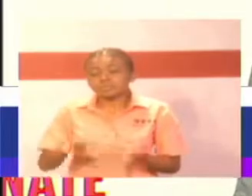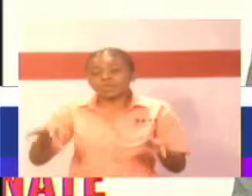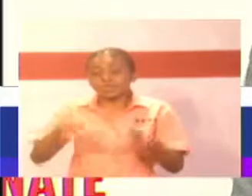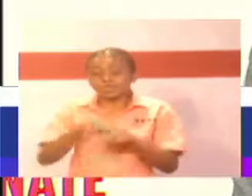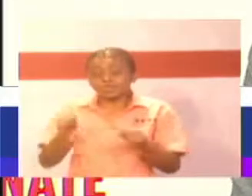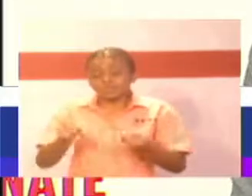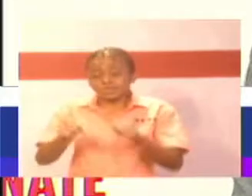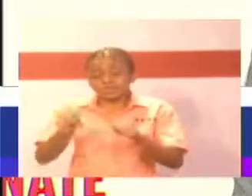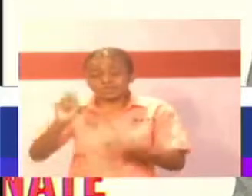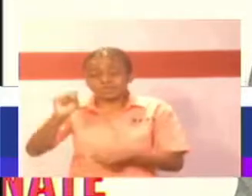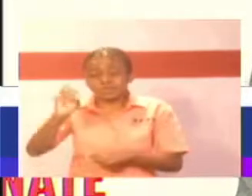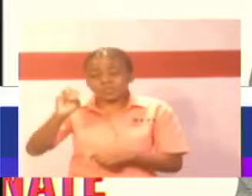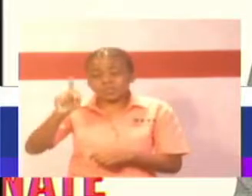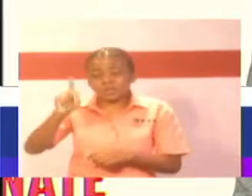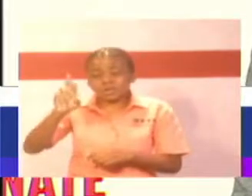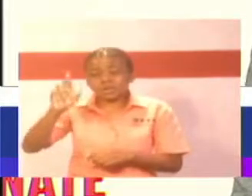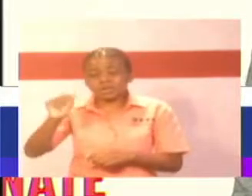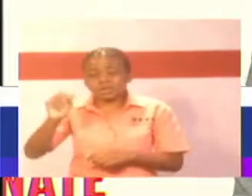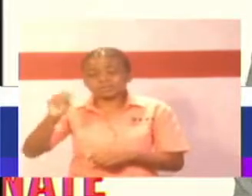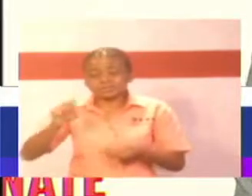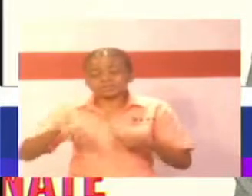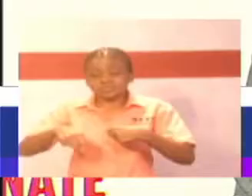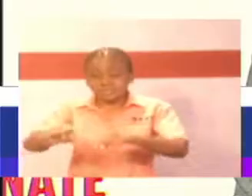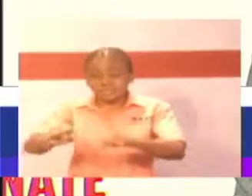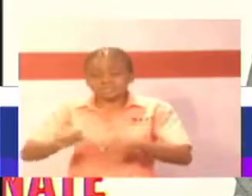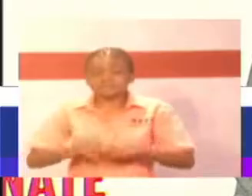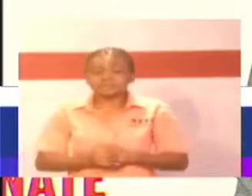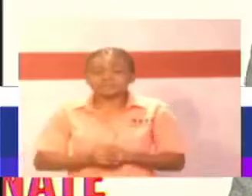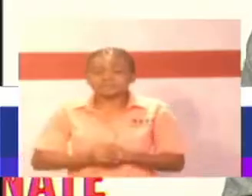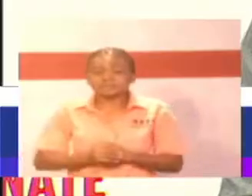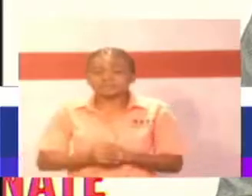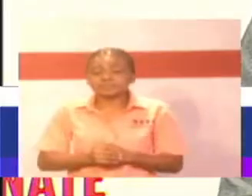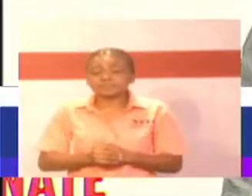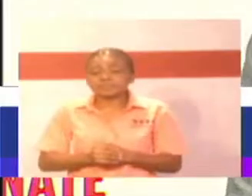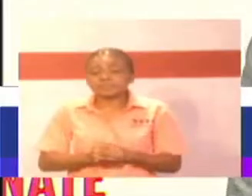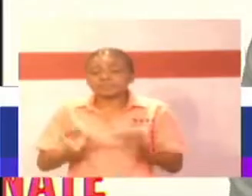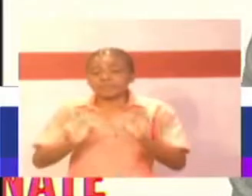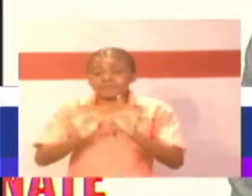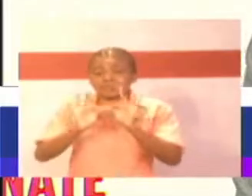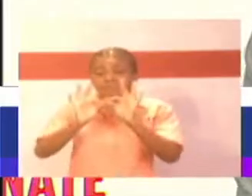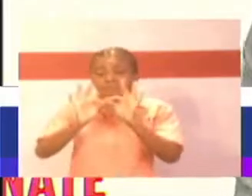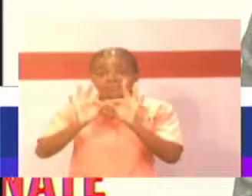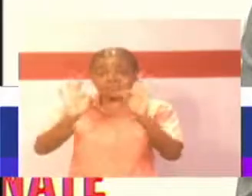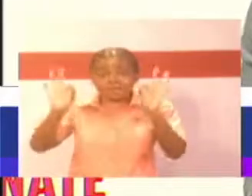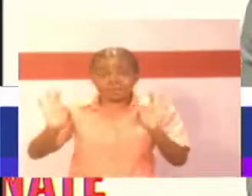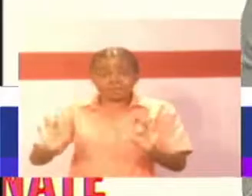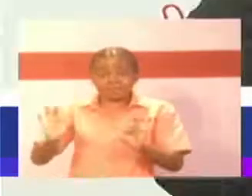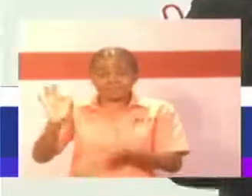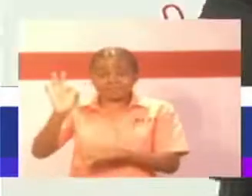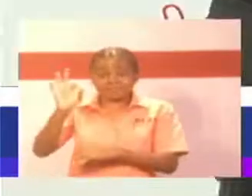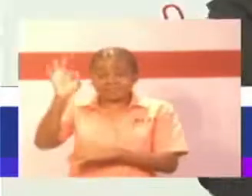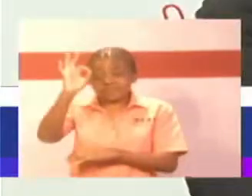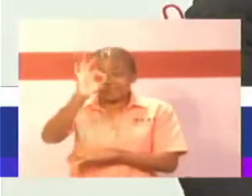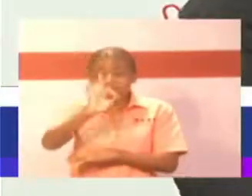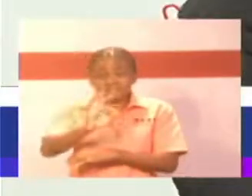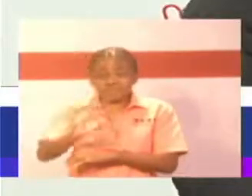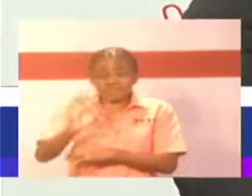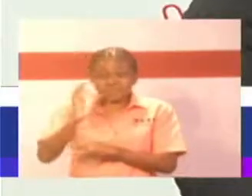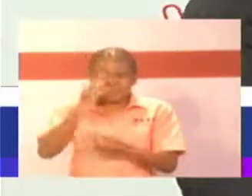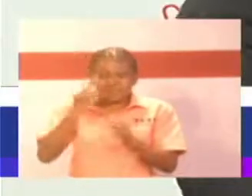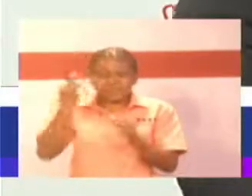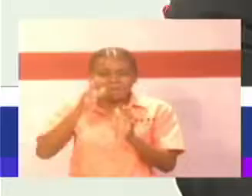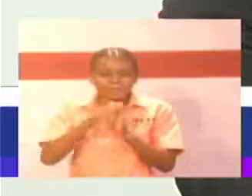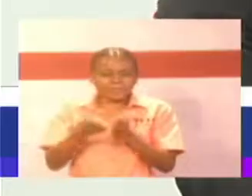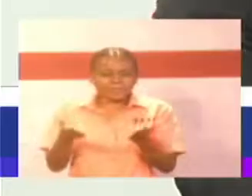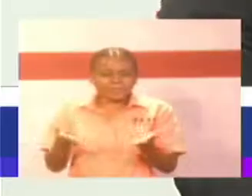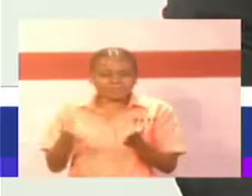check out the Eastern Regional Health Authority on our Facebook page for more information. Thank you. And thank you very